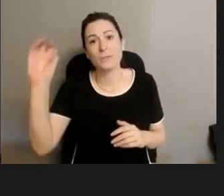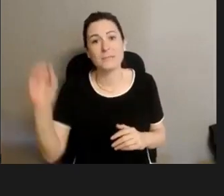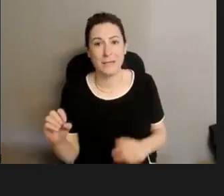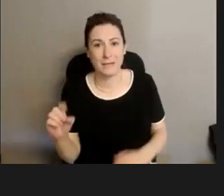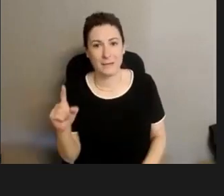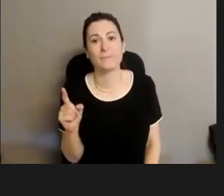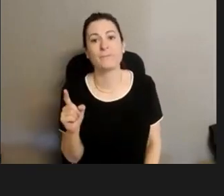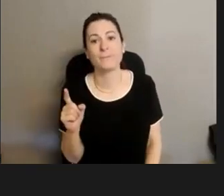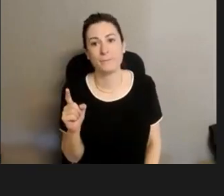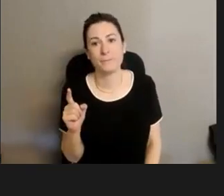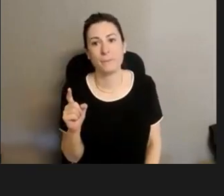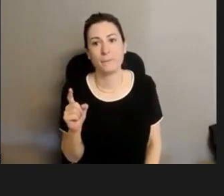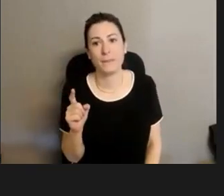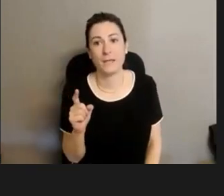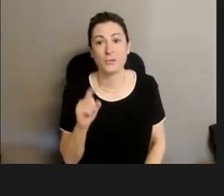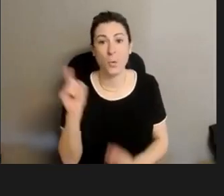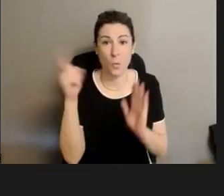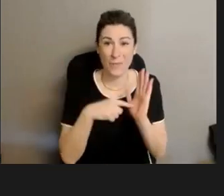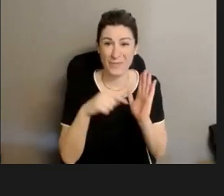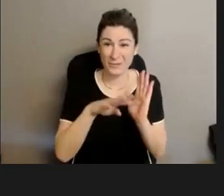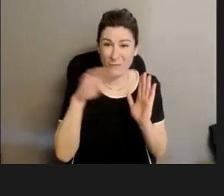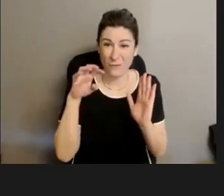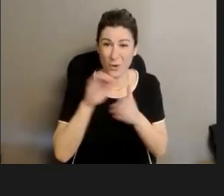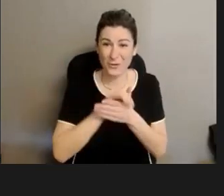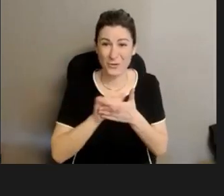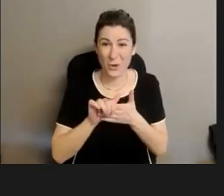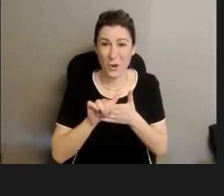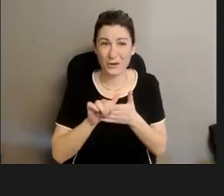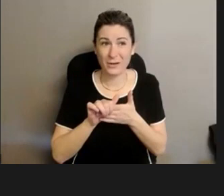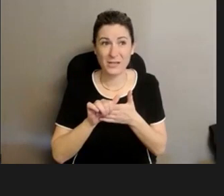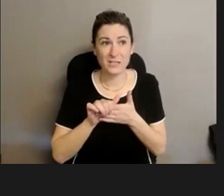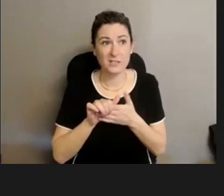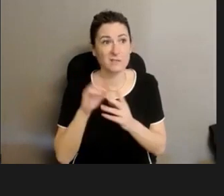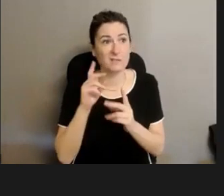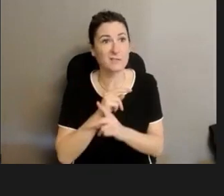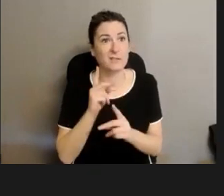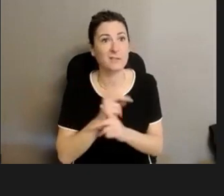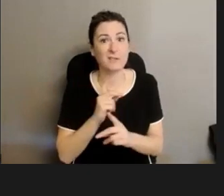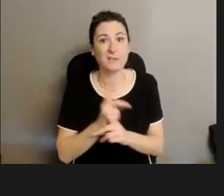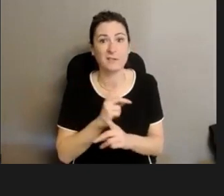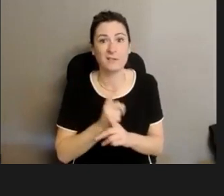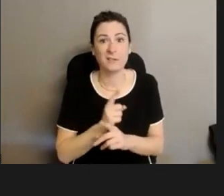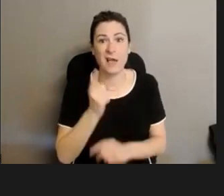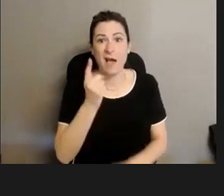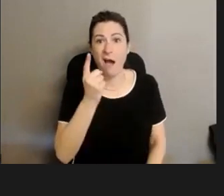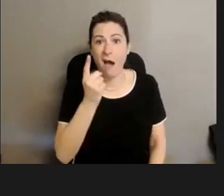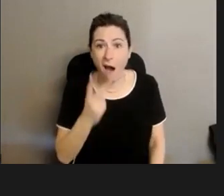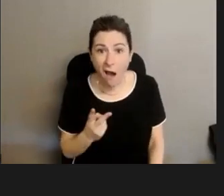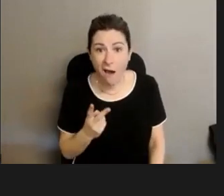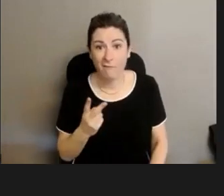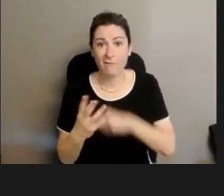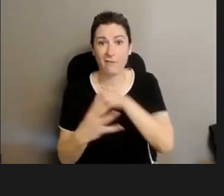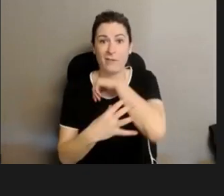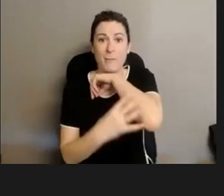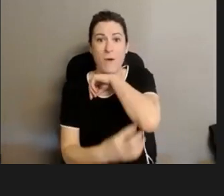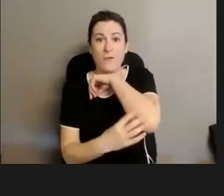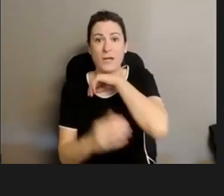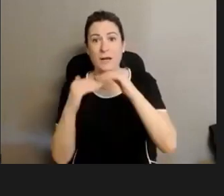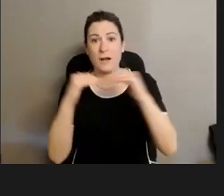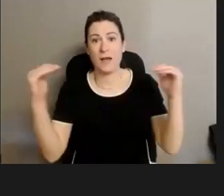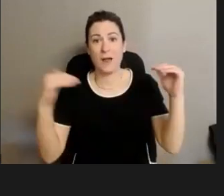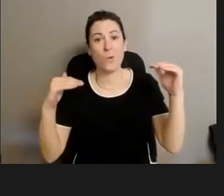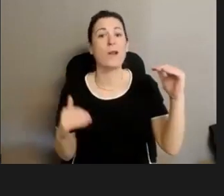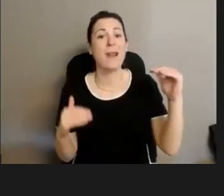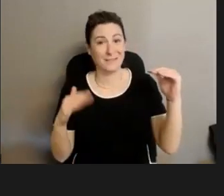that $1,400 comes out at half the poverty line or less. So we're